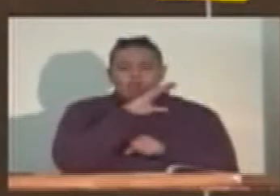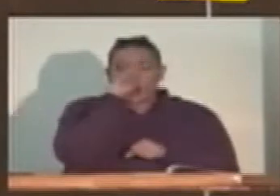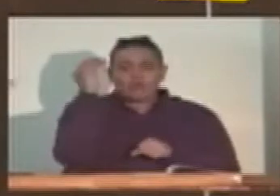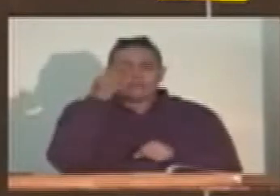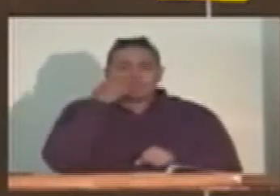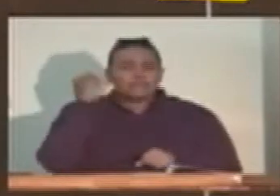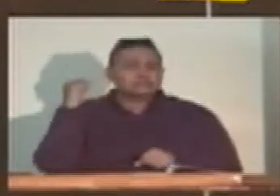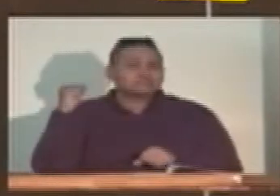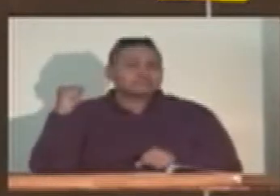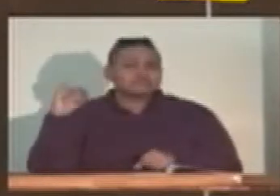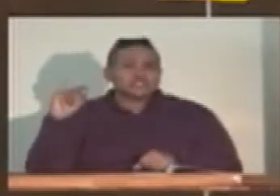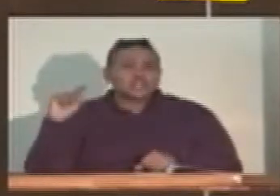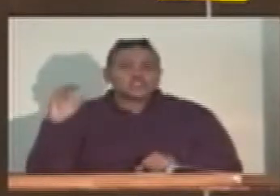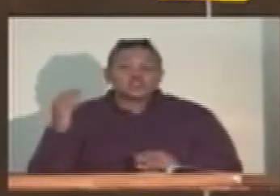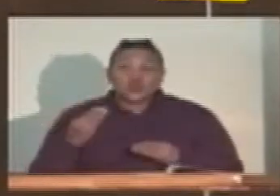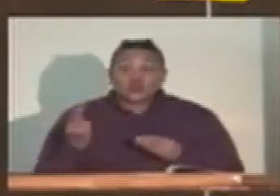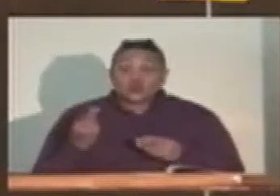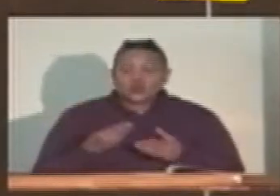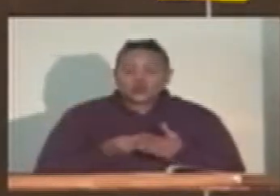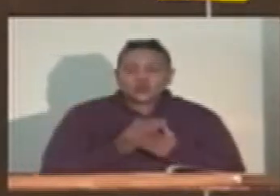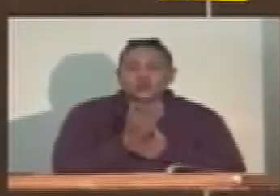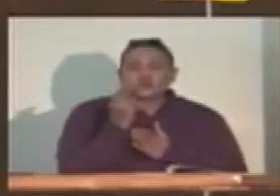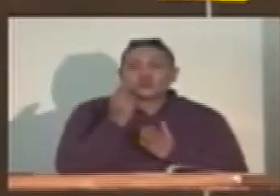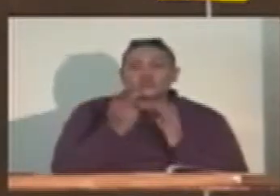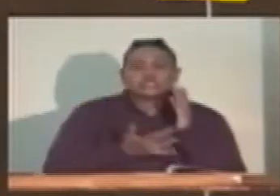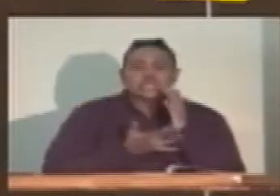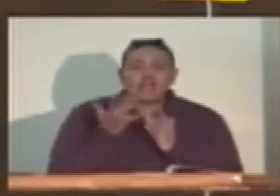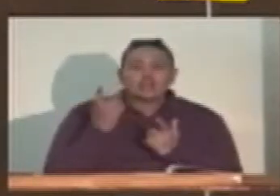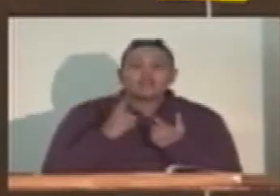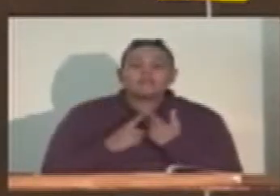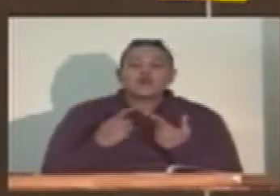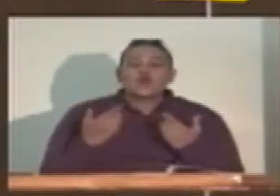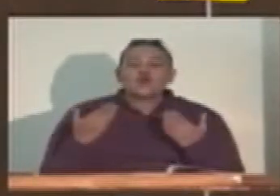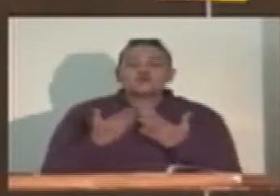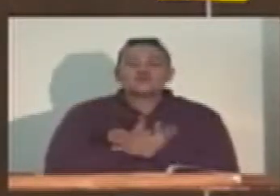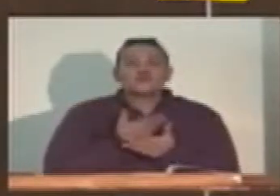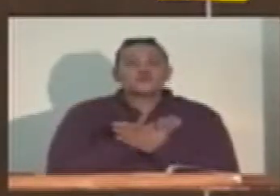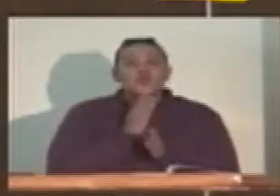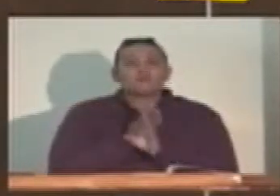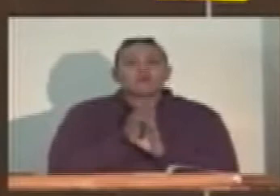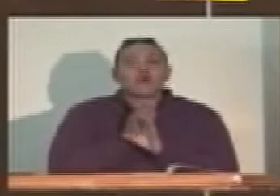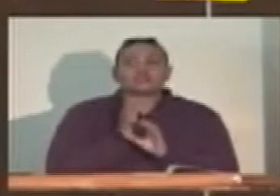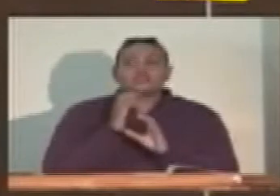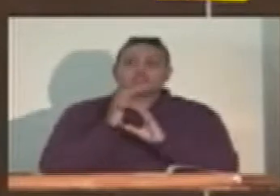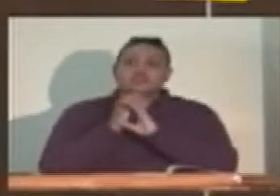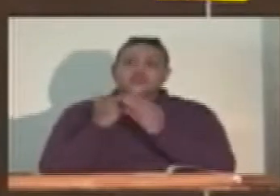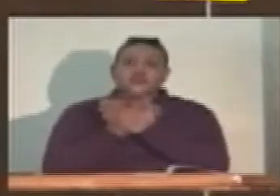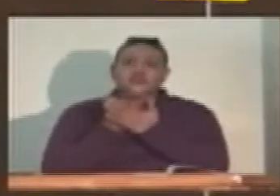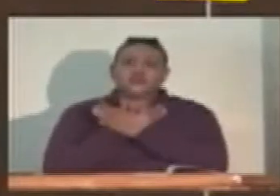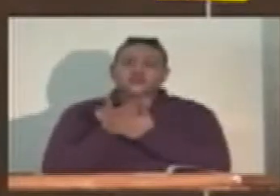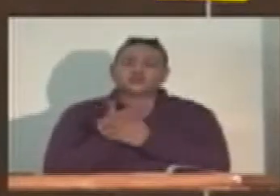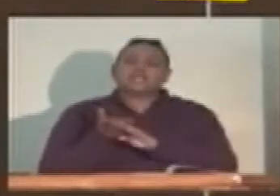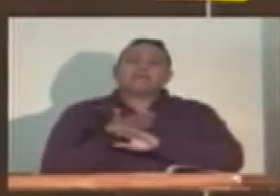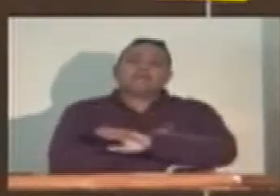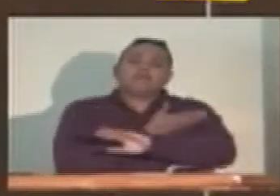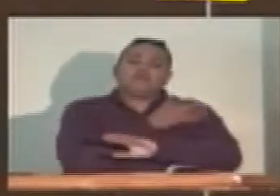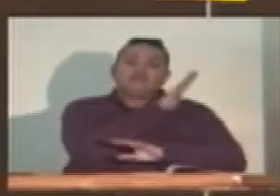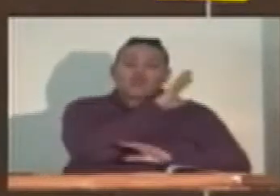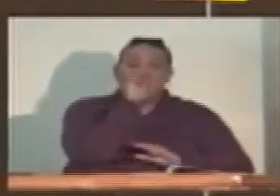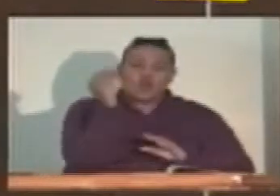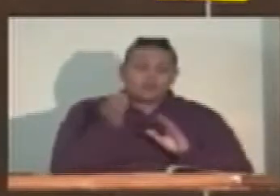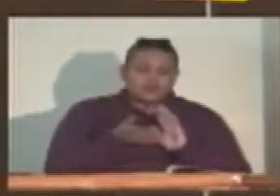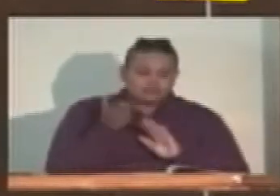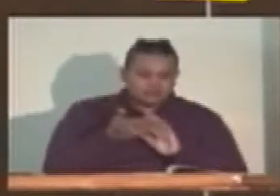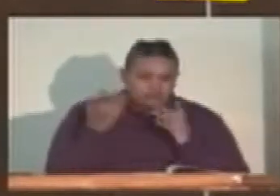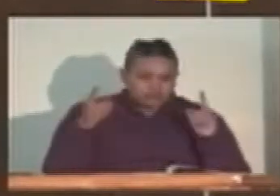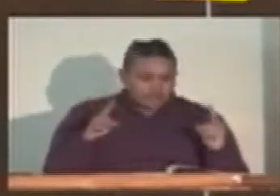class by utilizing technology and a newer fleet to improve the operations of the company, as